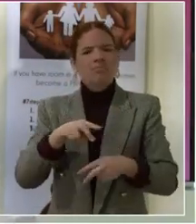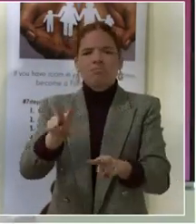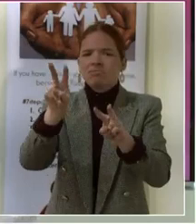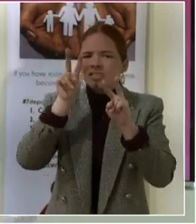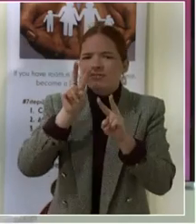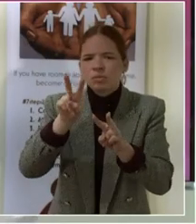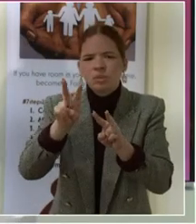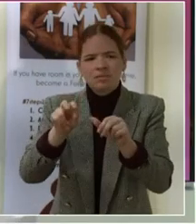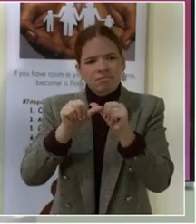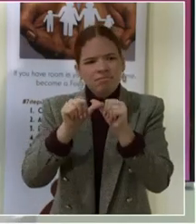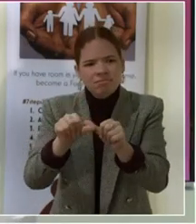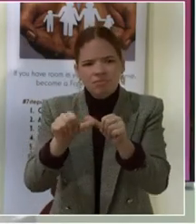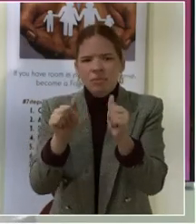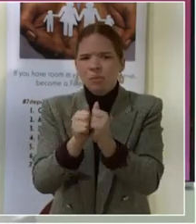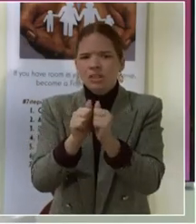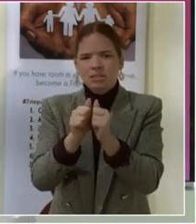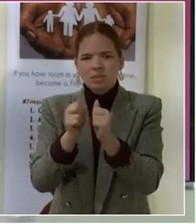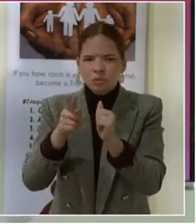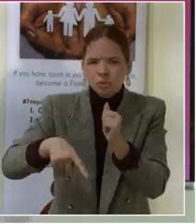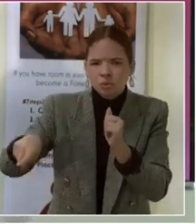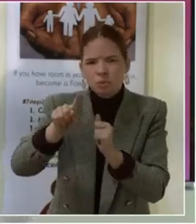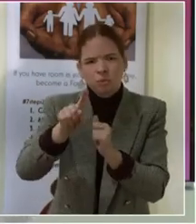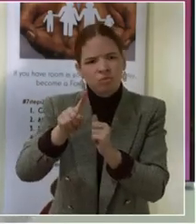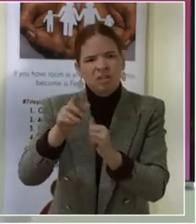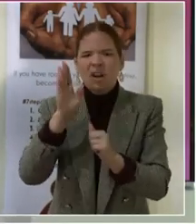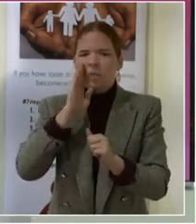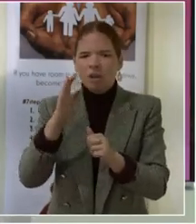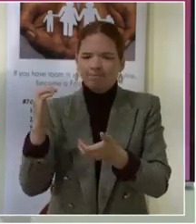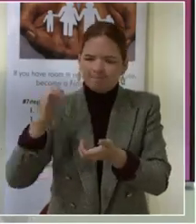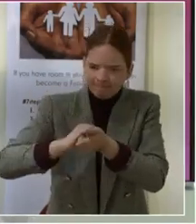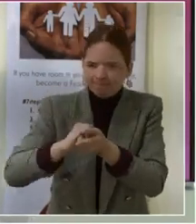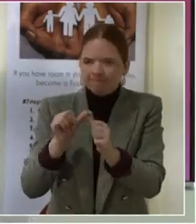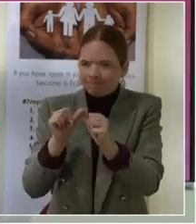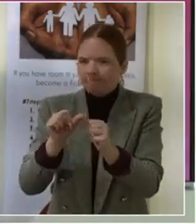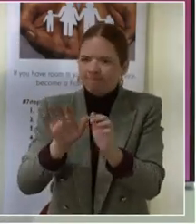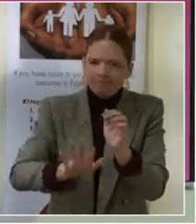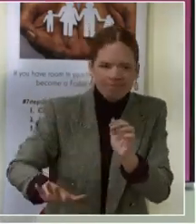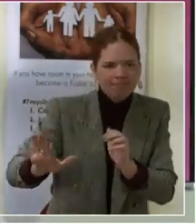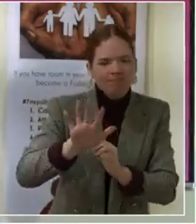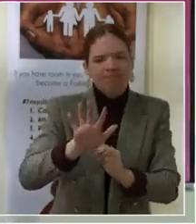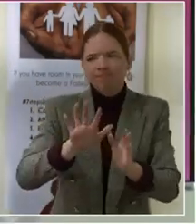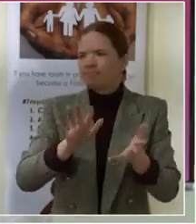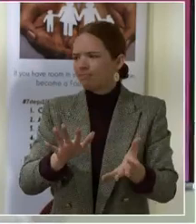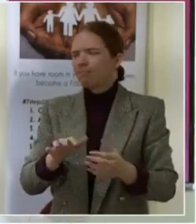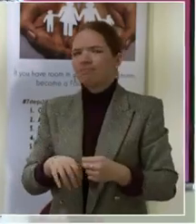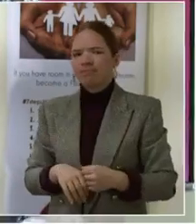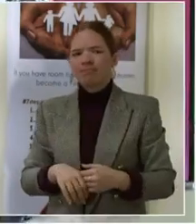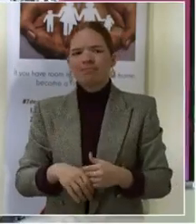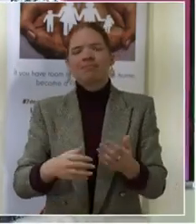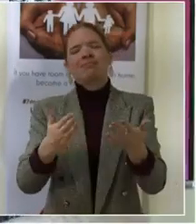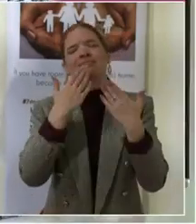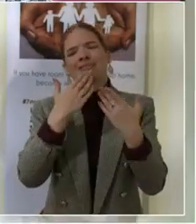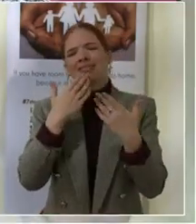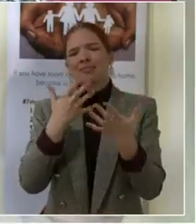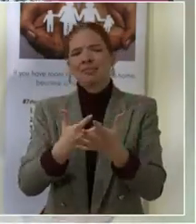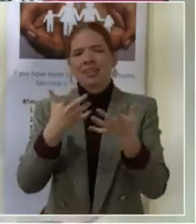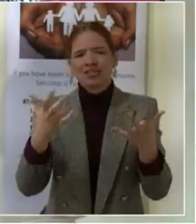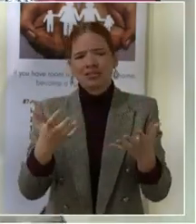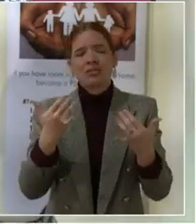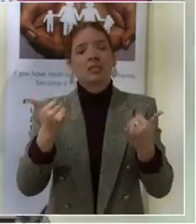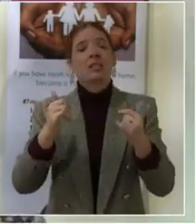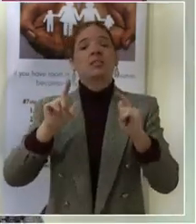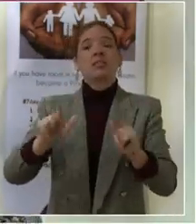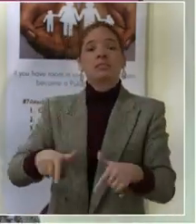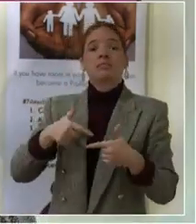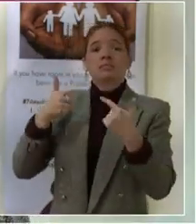will be partners with the practice work. So with that being said, thank you, Delano Hunter, for passing the